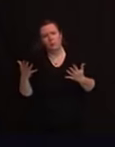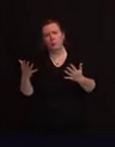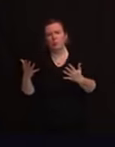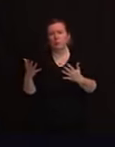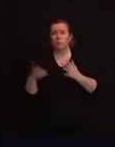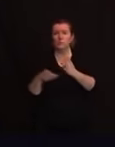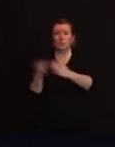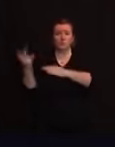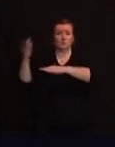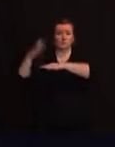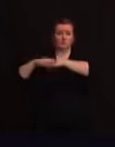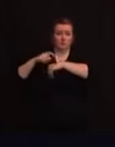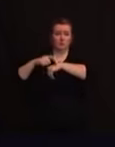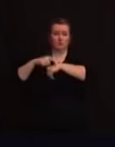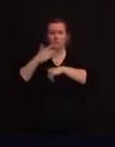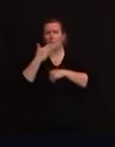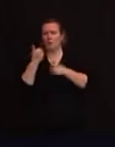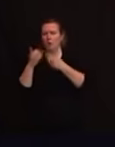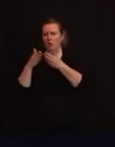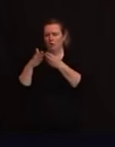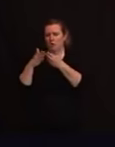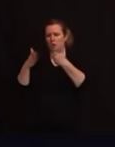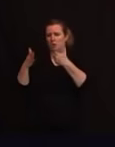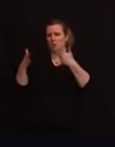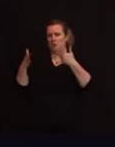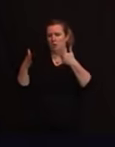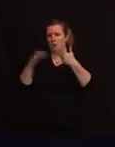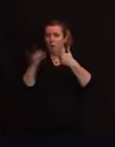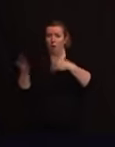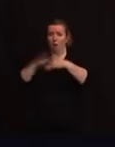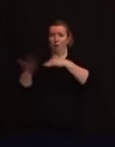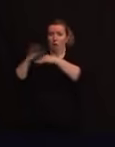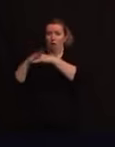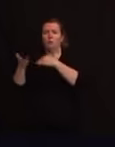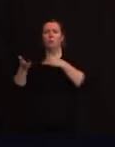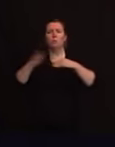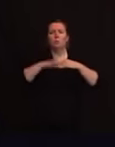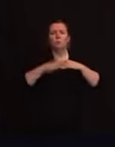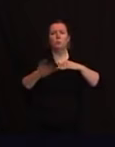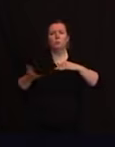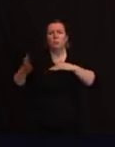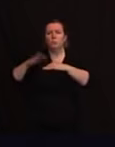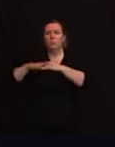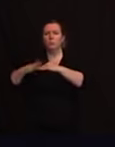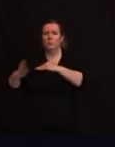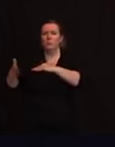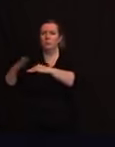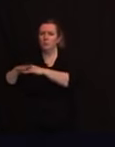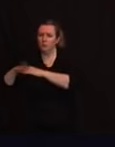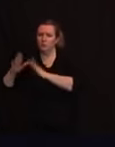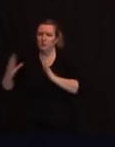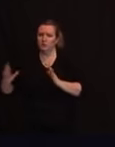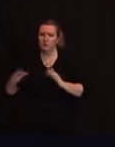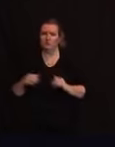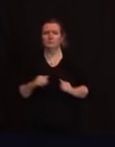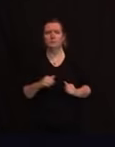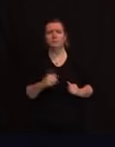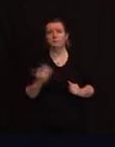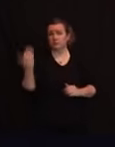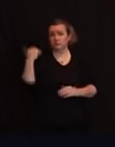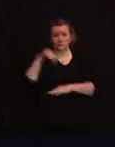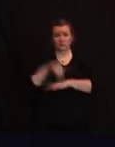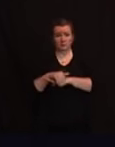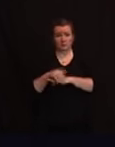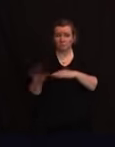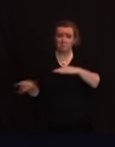that increase because that means there's fewer hospitalizations. So as of last evening, the doubling time